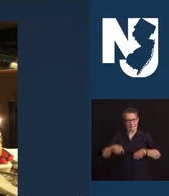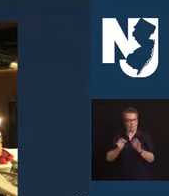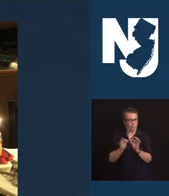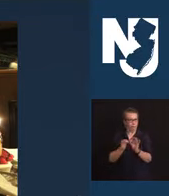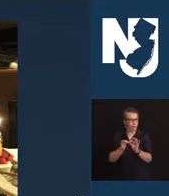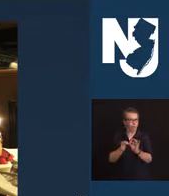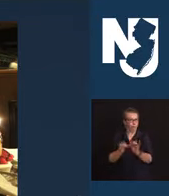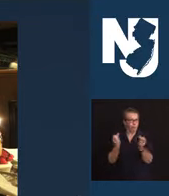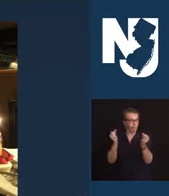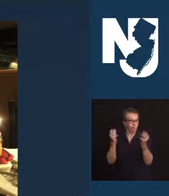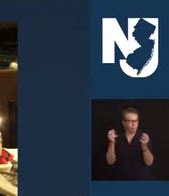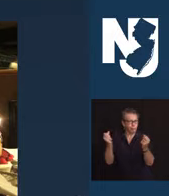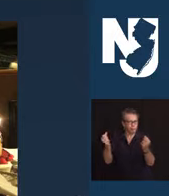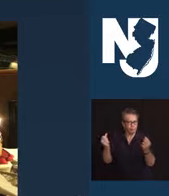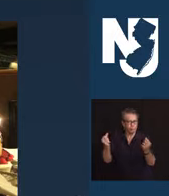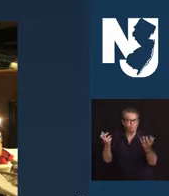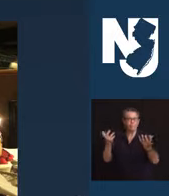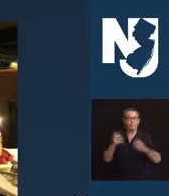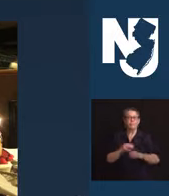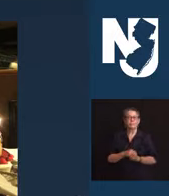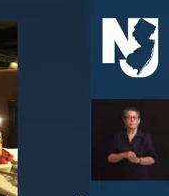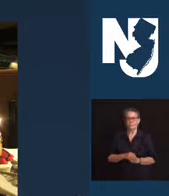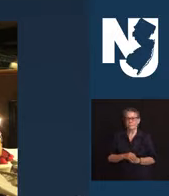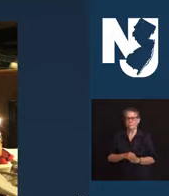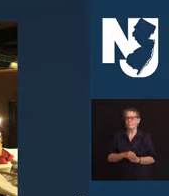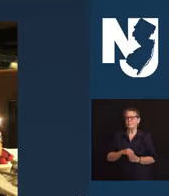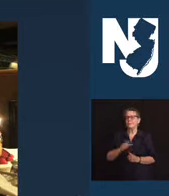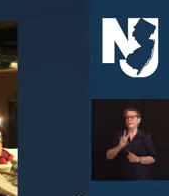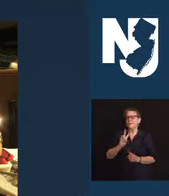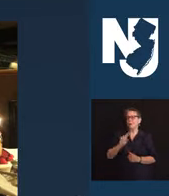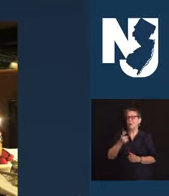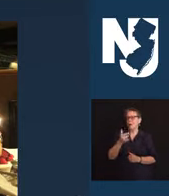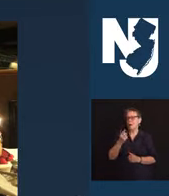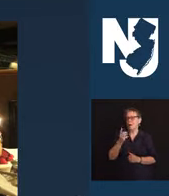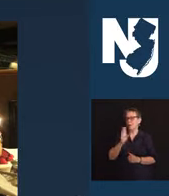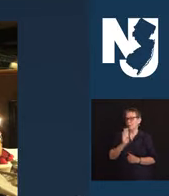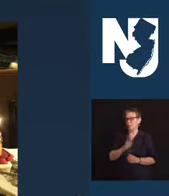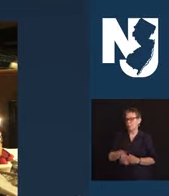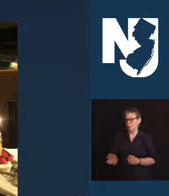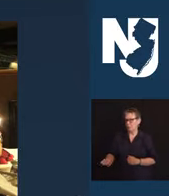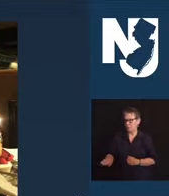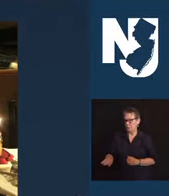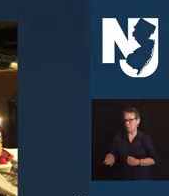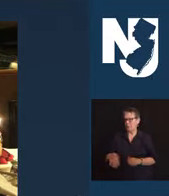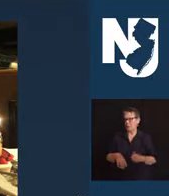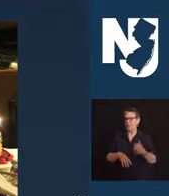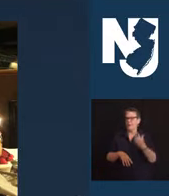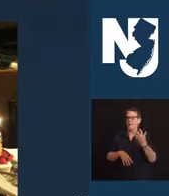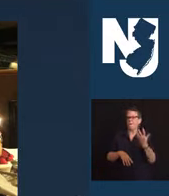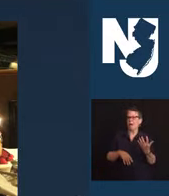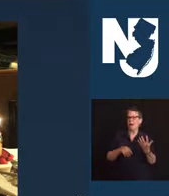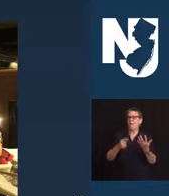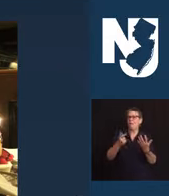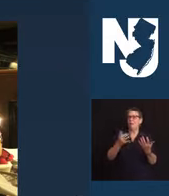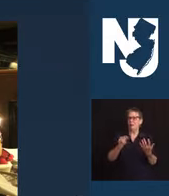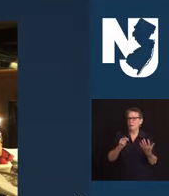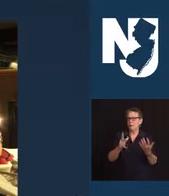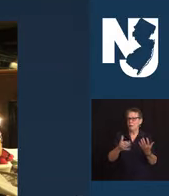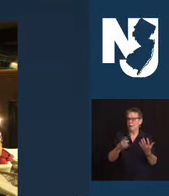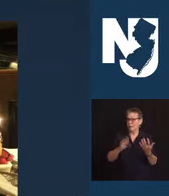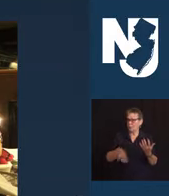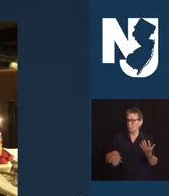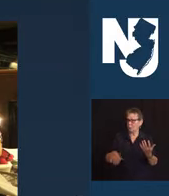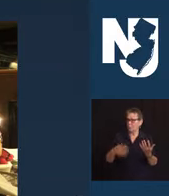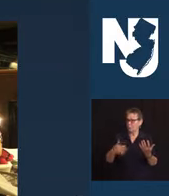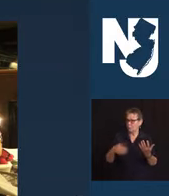Andrea, Jacqueline, Dina, Bill, Kyle, Terry, and Luke, as well as 5 great-grandchildren, James,